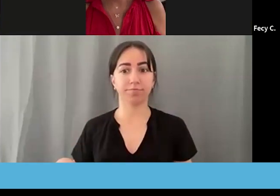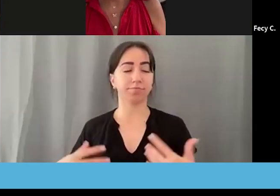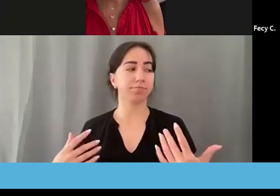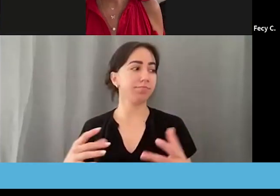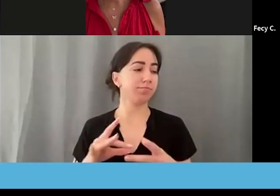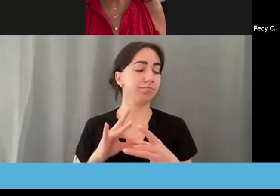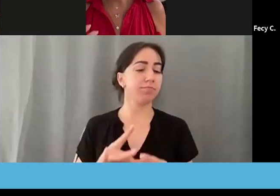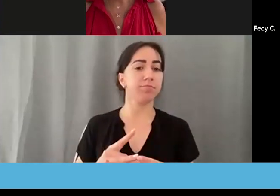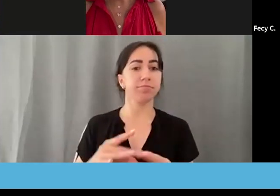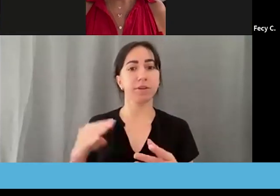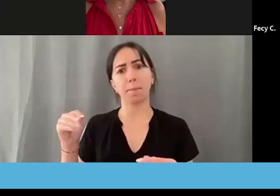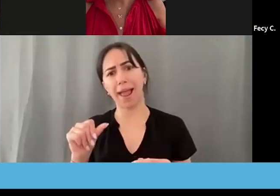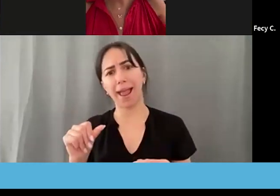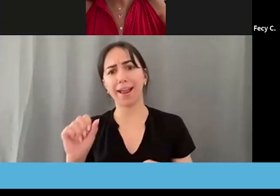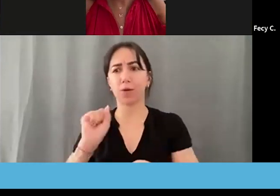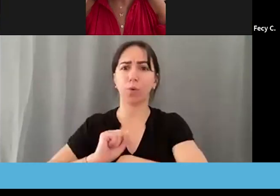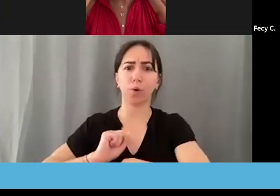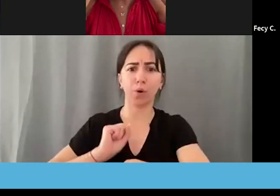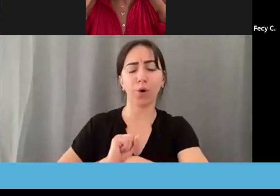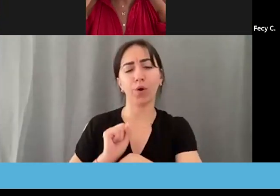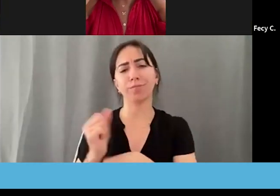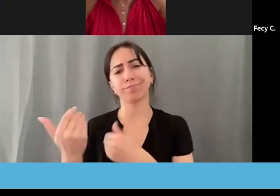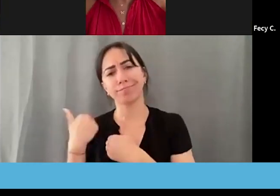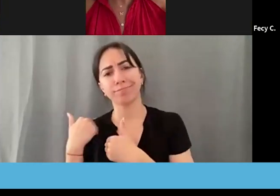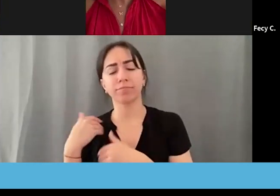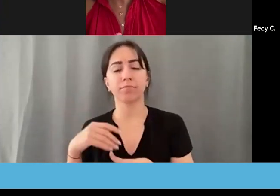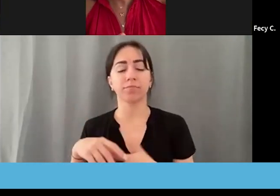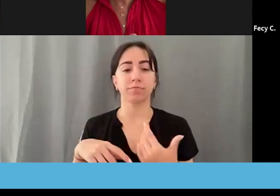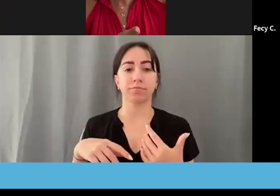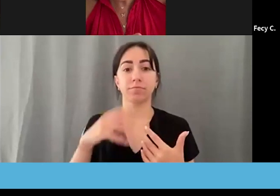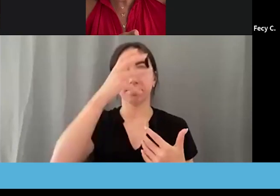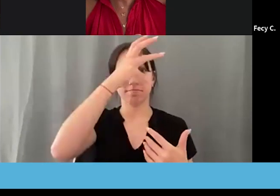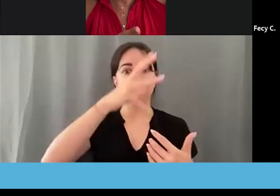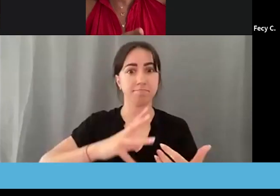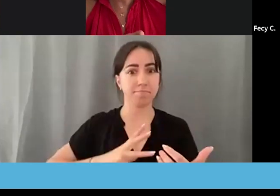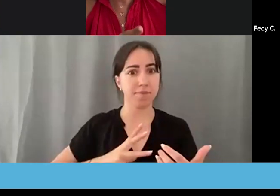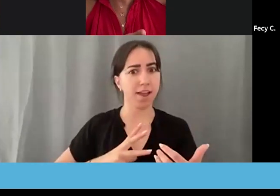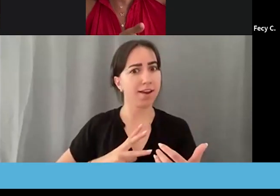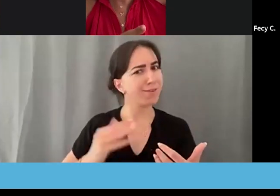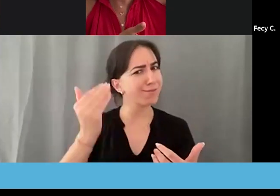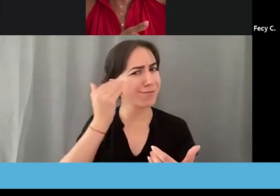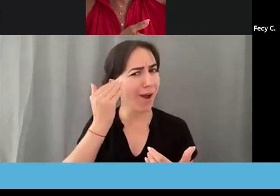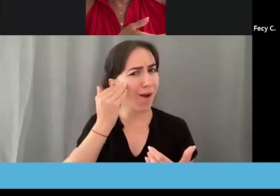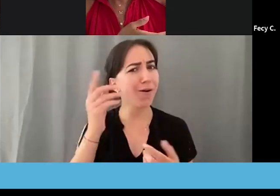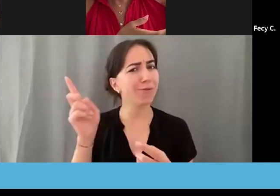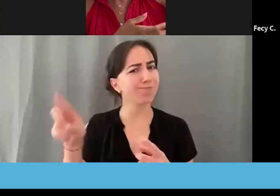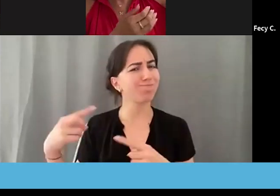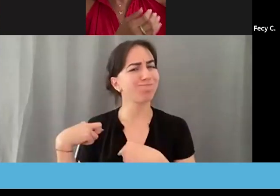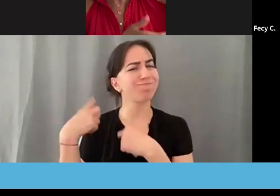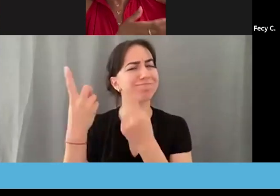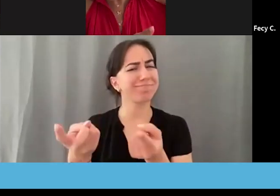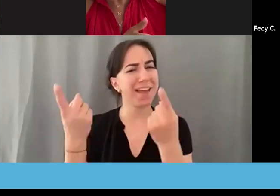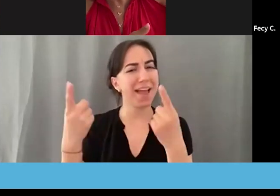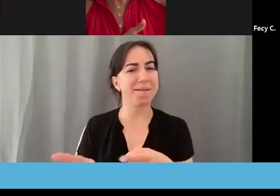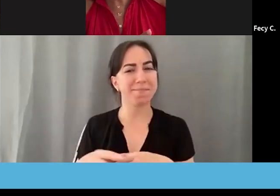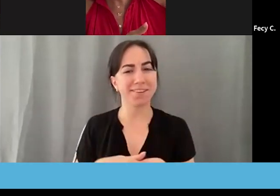to pay and to work, the men have been knowing that this has been happening, you know,